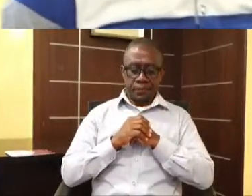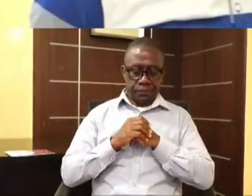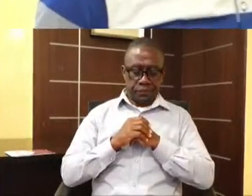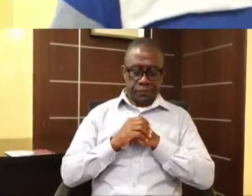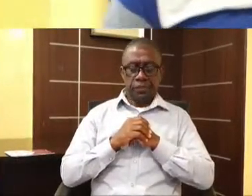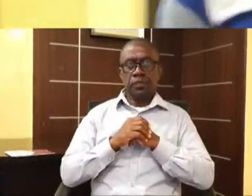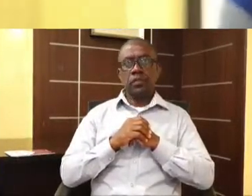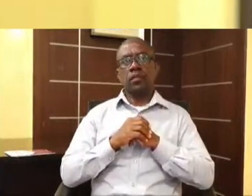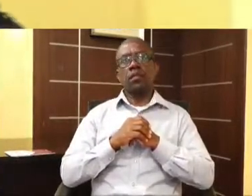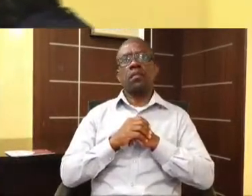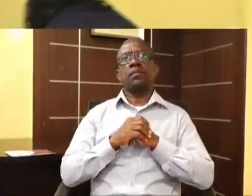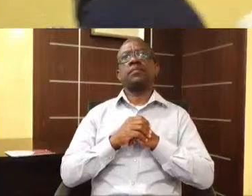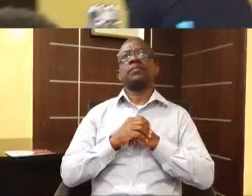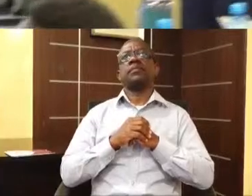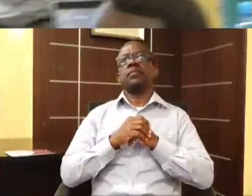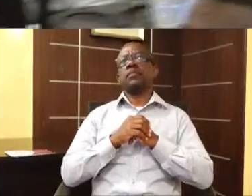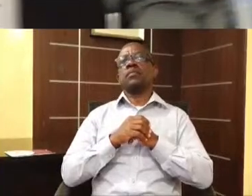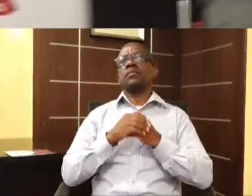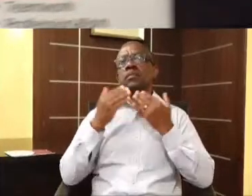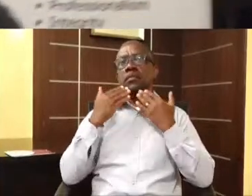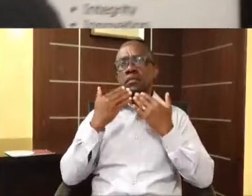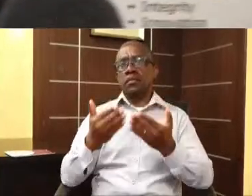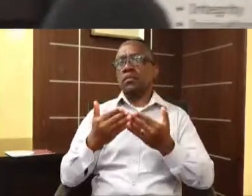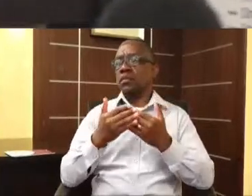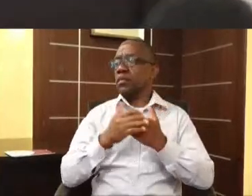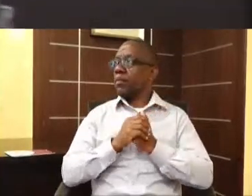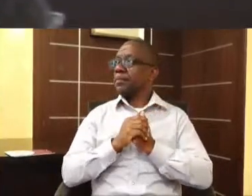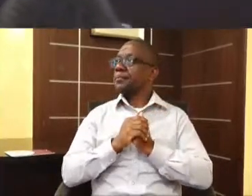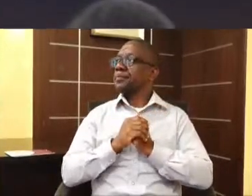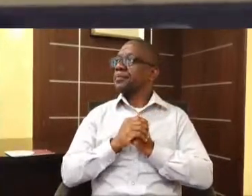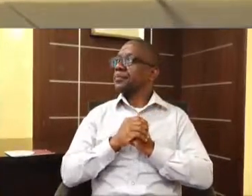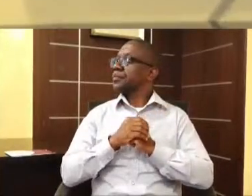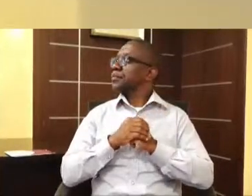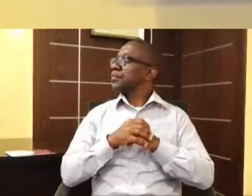Okay, thank you for that. And